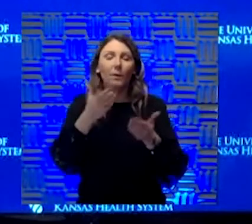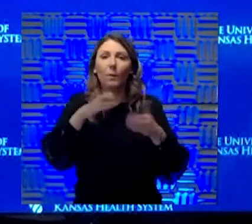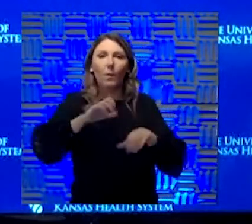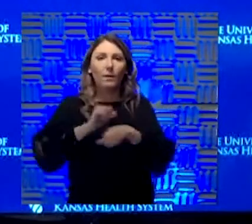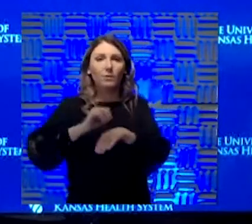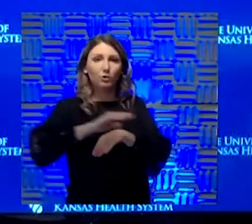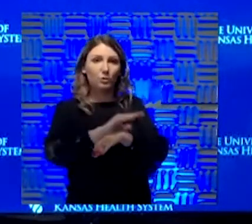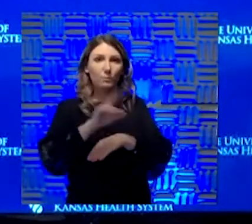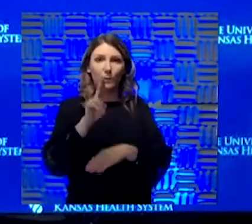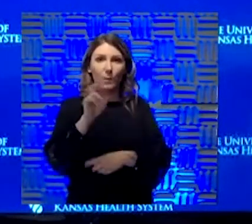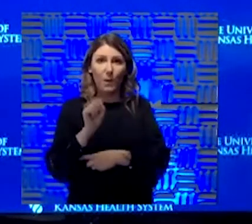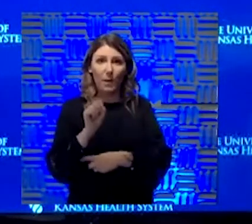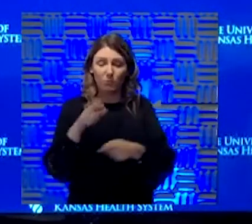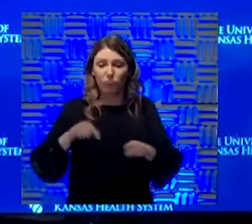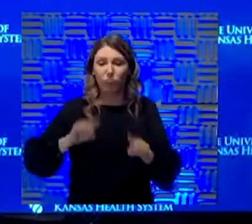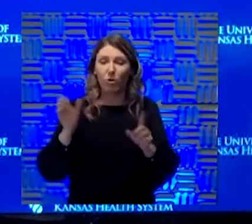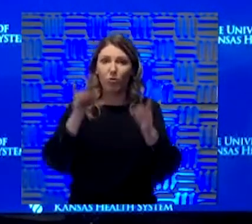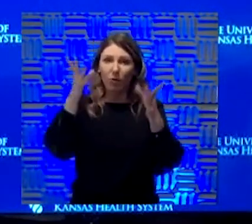time of great crisis.